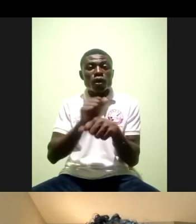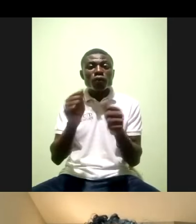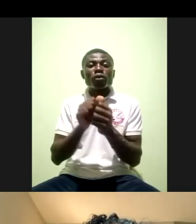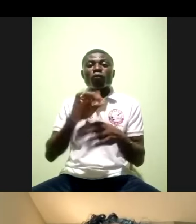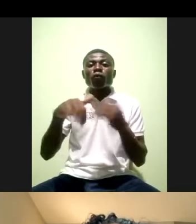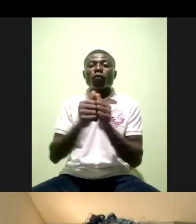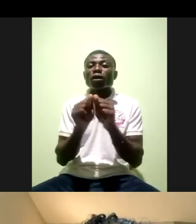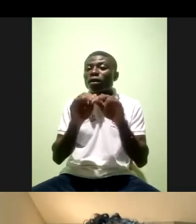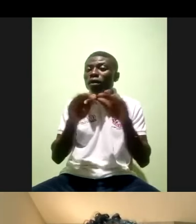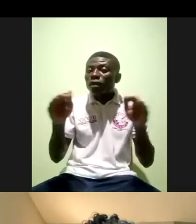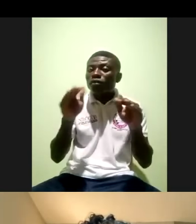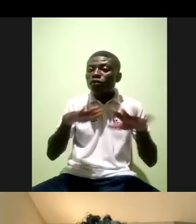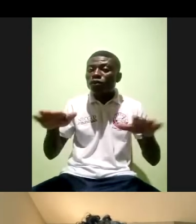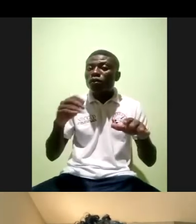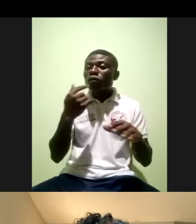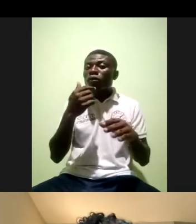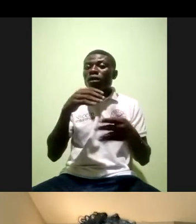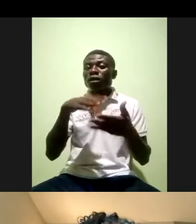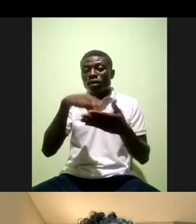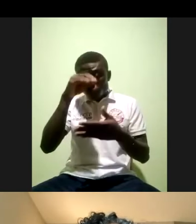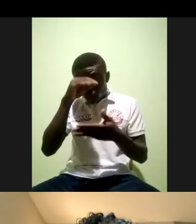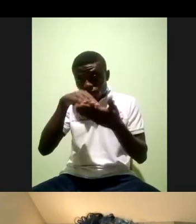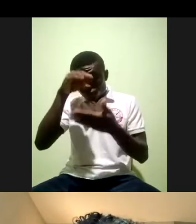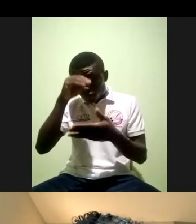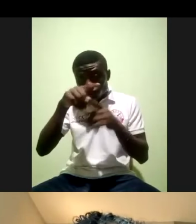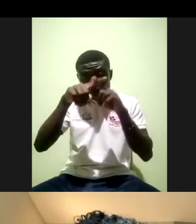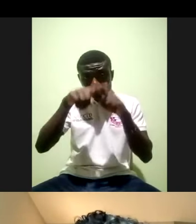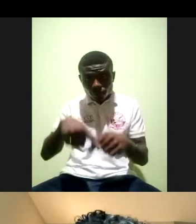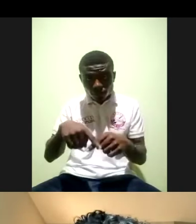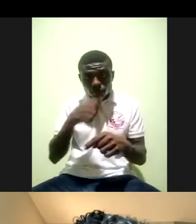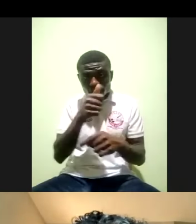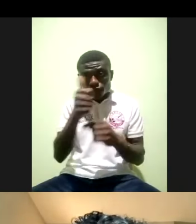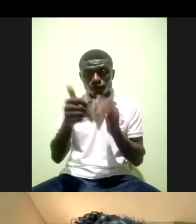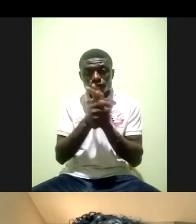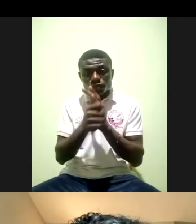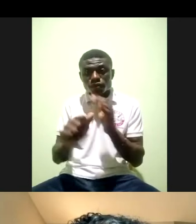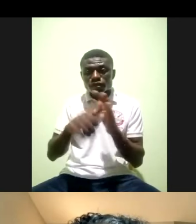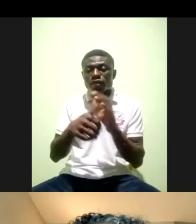to learn optimally based on their own skill sets and abilities.